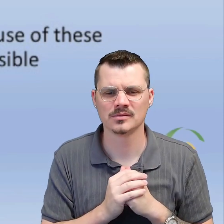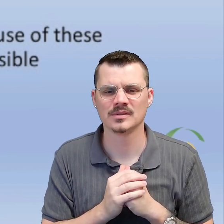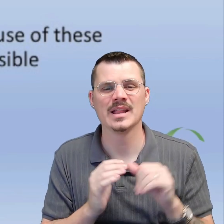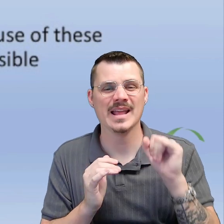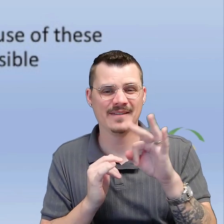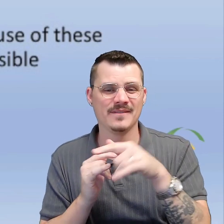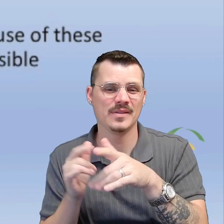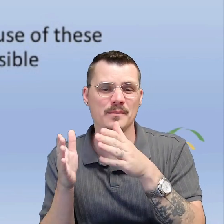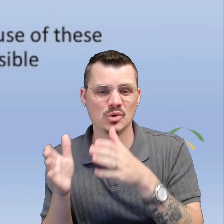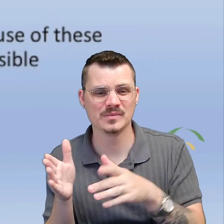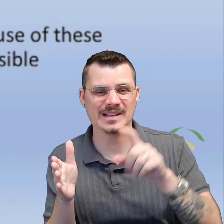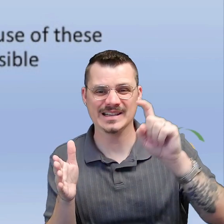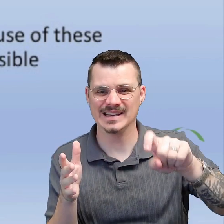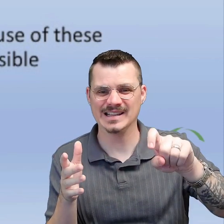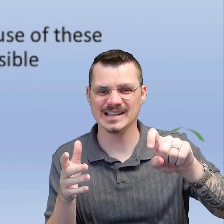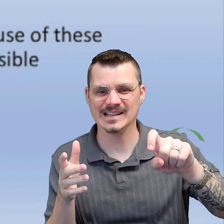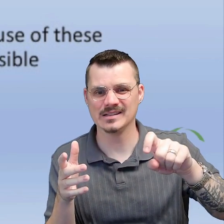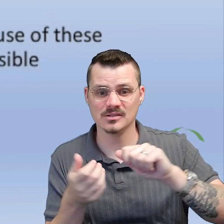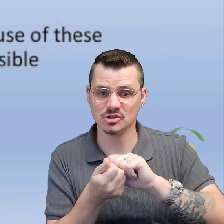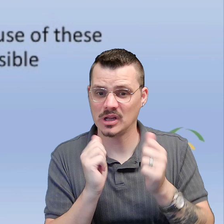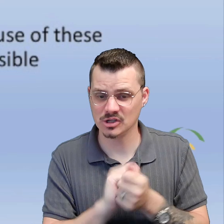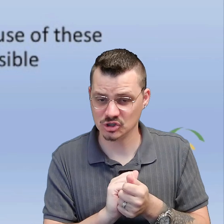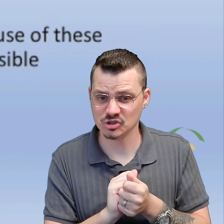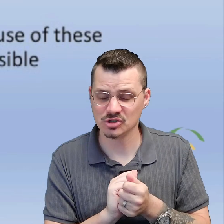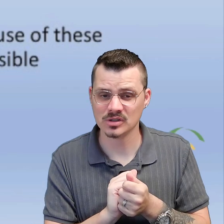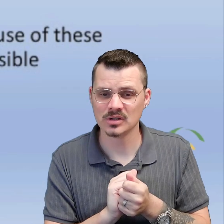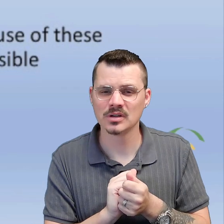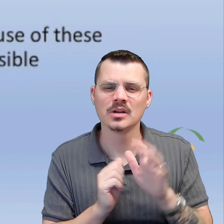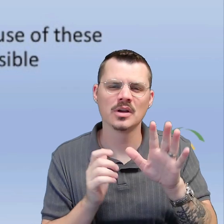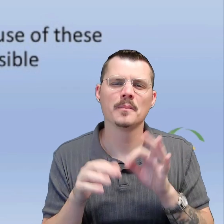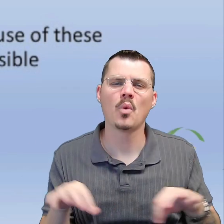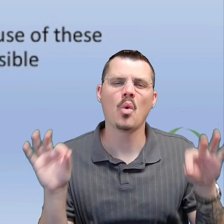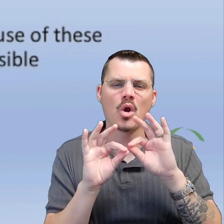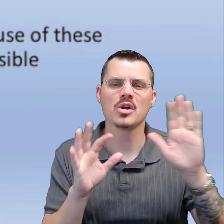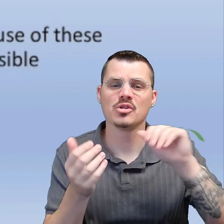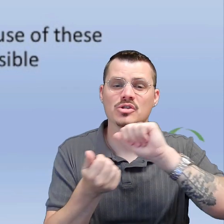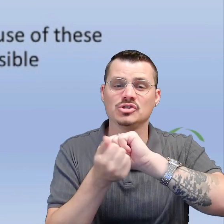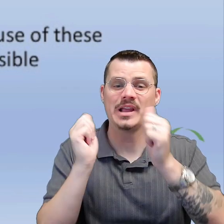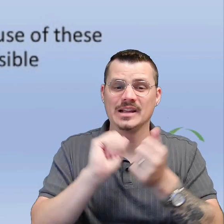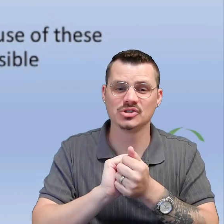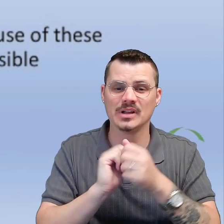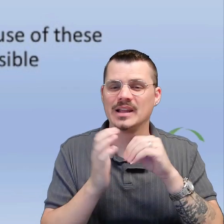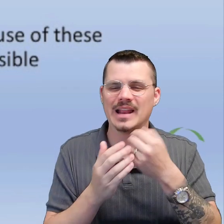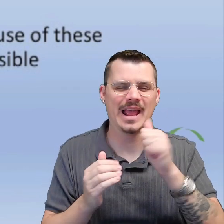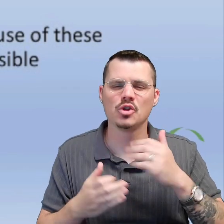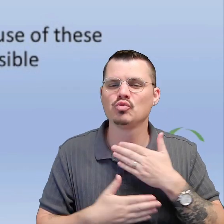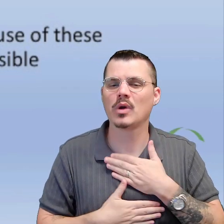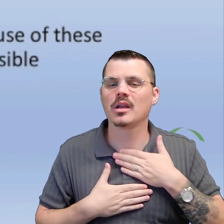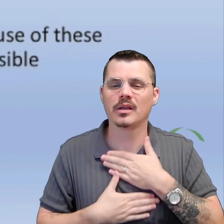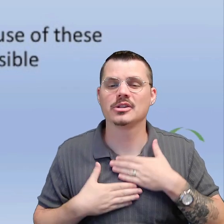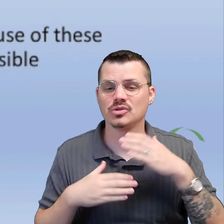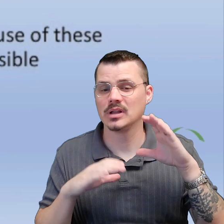If the person needs to change, it's important that their change in